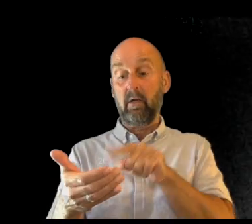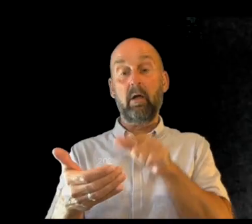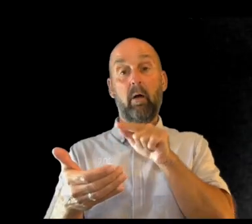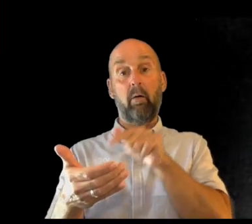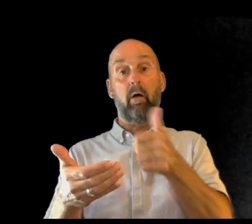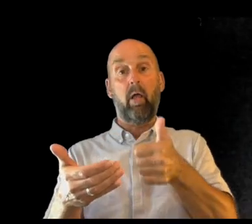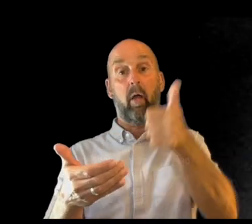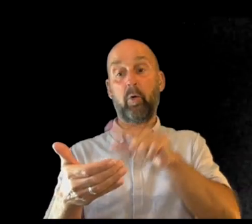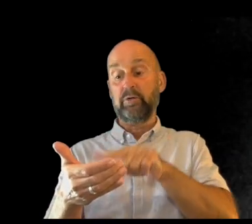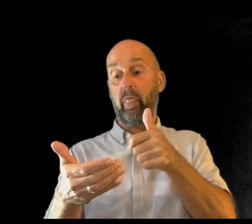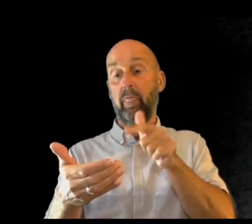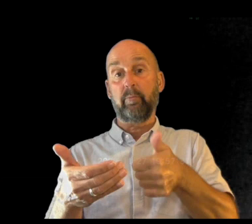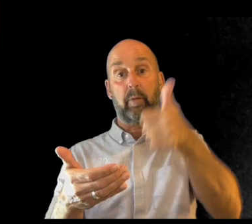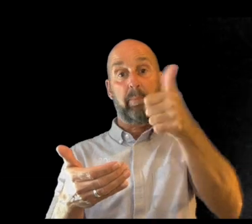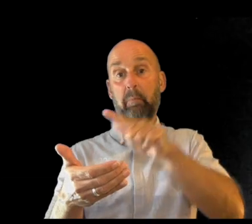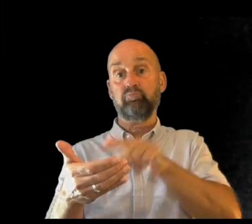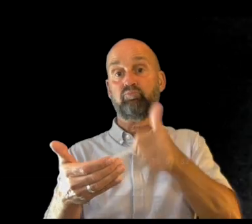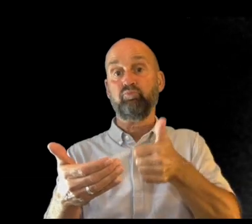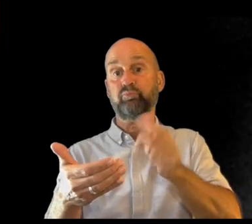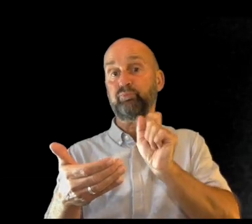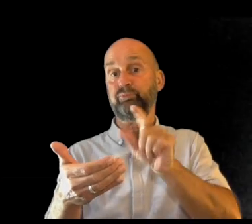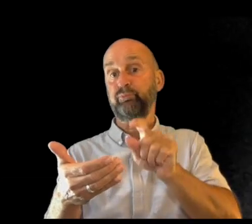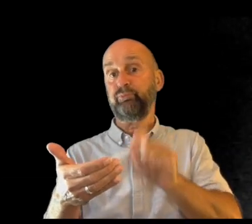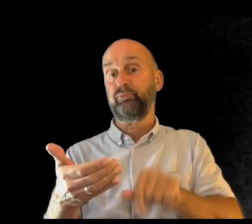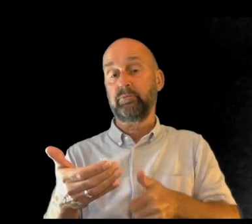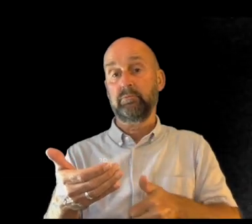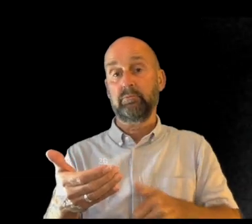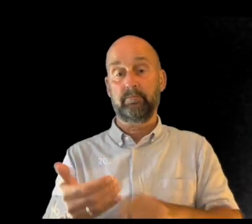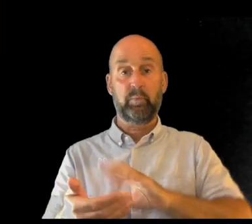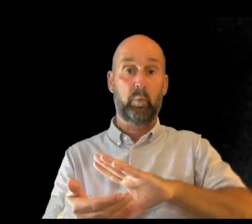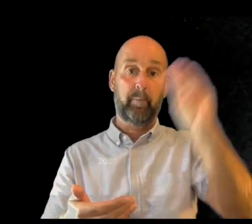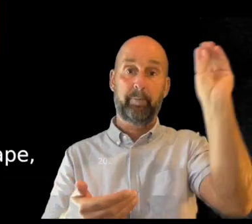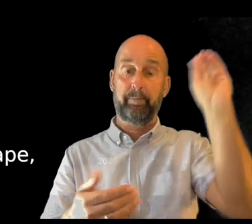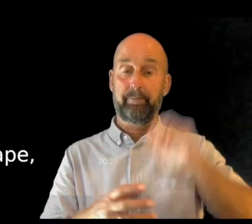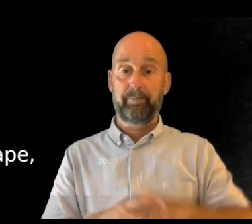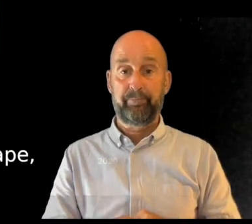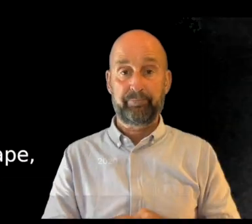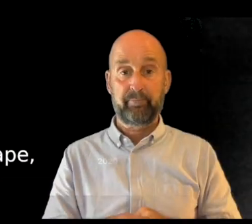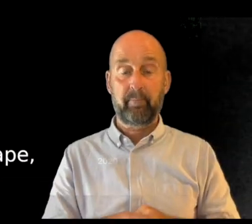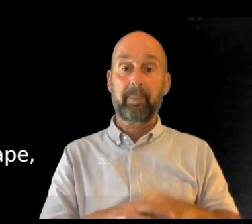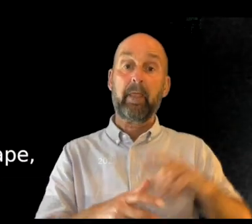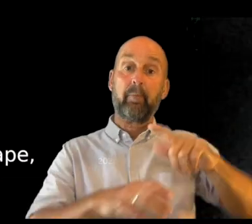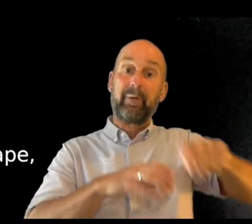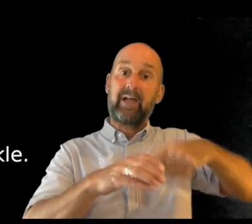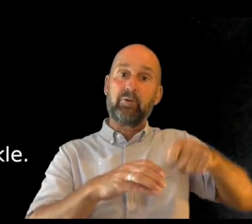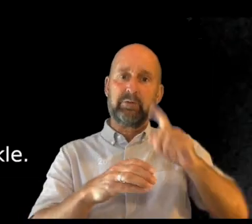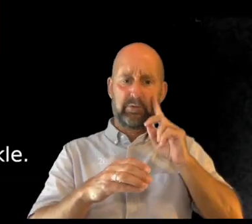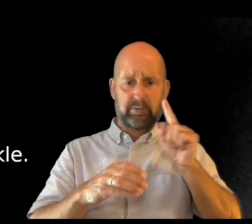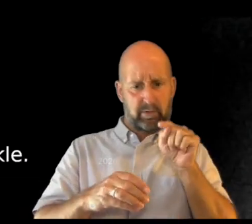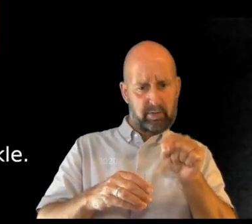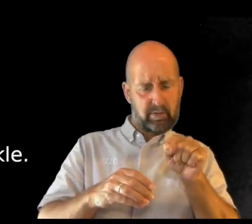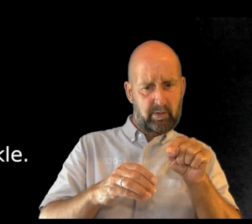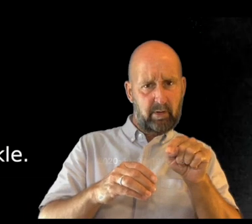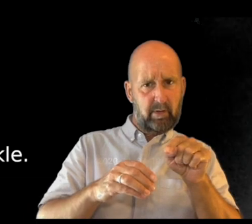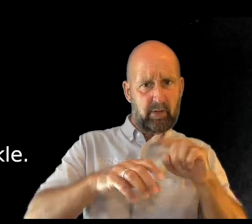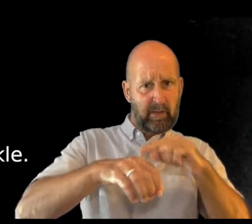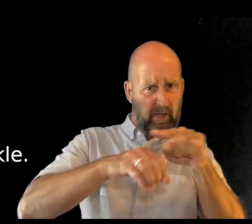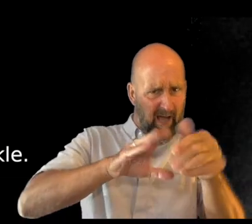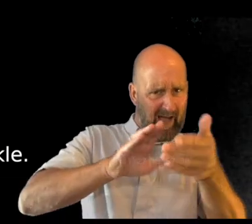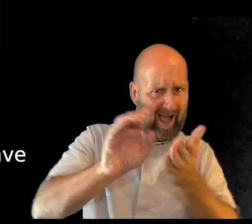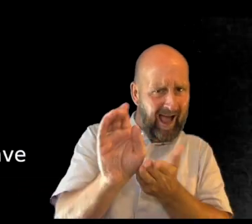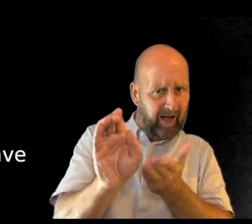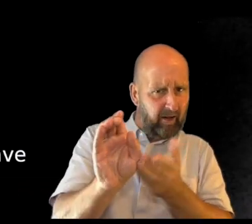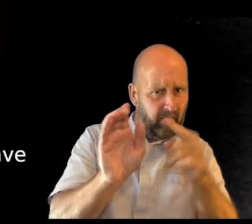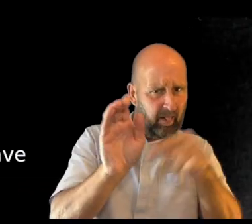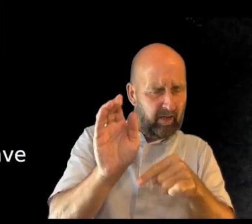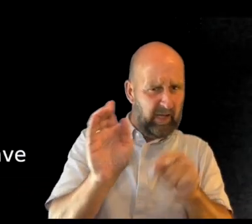up emoji, thumbs up emoji, thumbs up emoji. The podiatrist traces the bloody scrape on the knobbly bit of Bex's inside ankle.